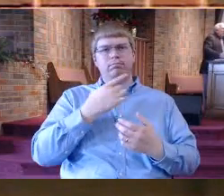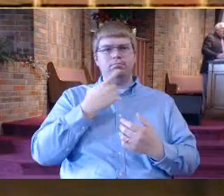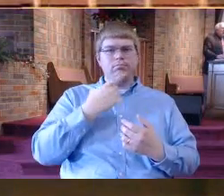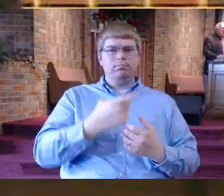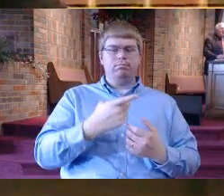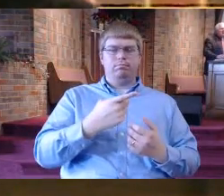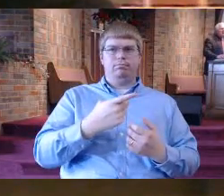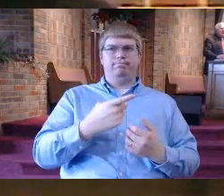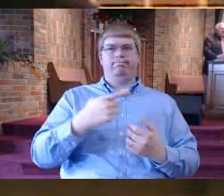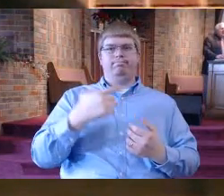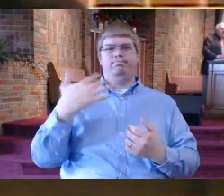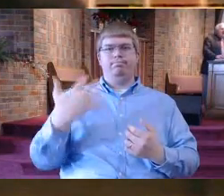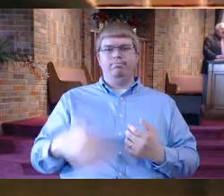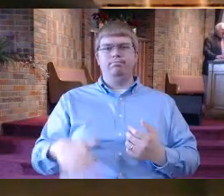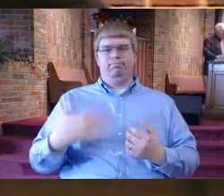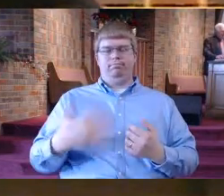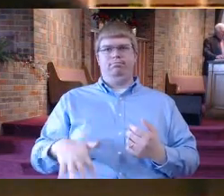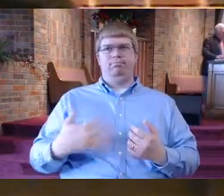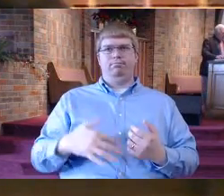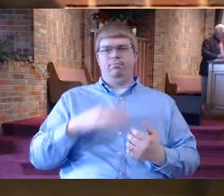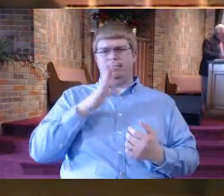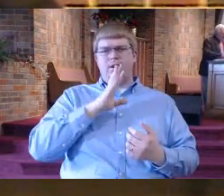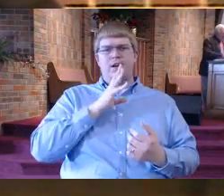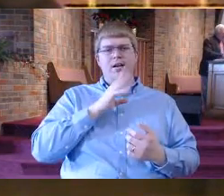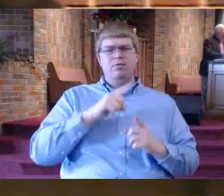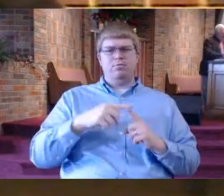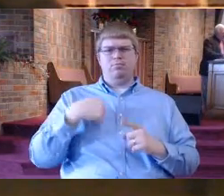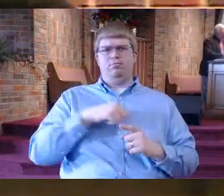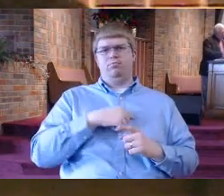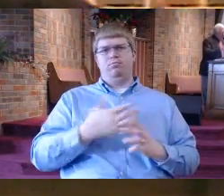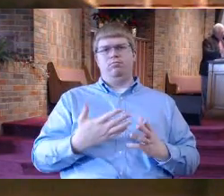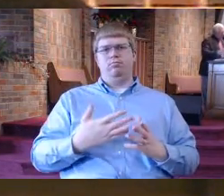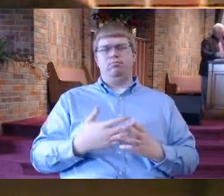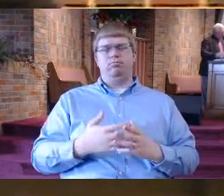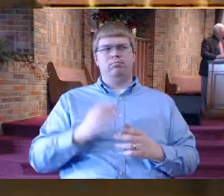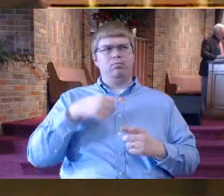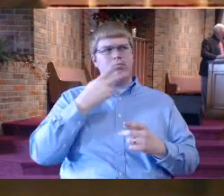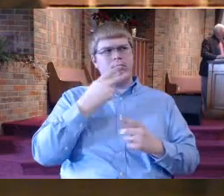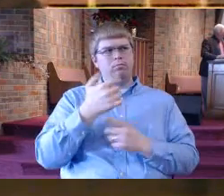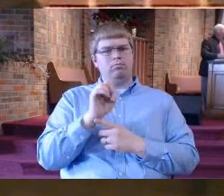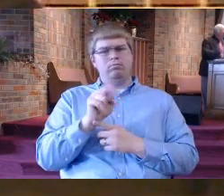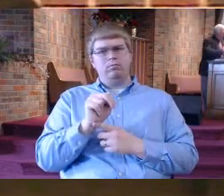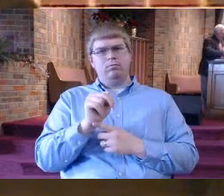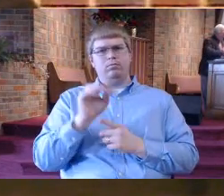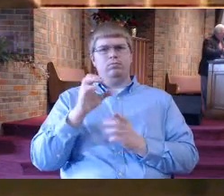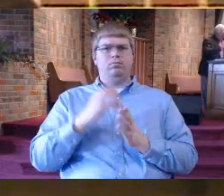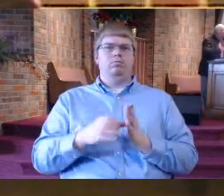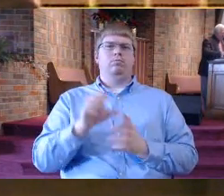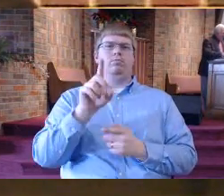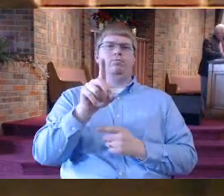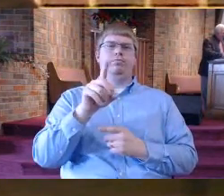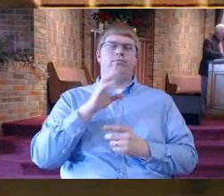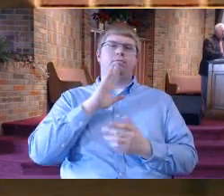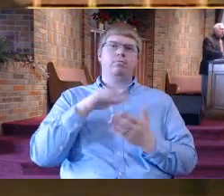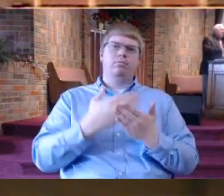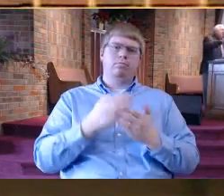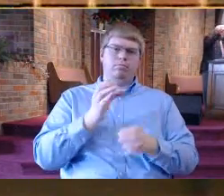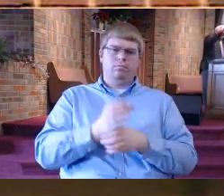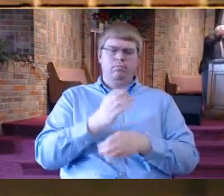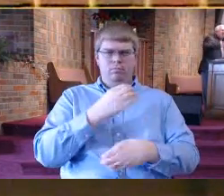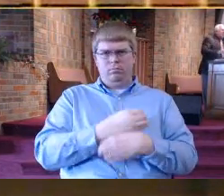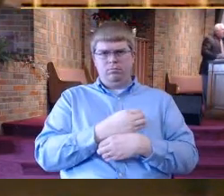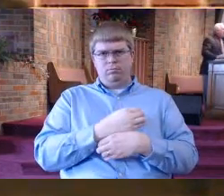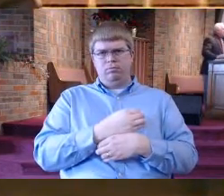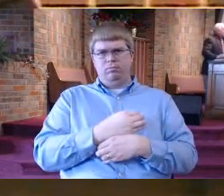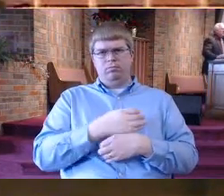is a wow moment. And when we look at Genesis chapter 1, all of the creation events are driven